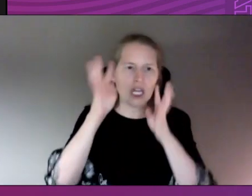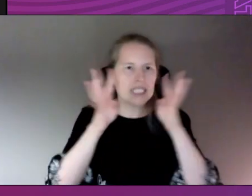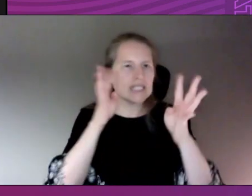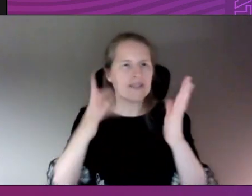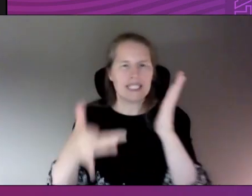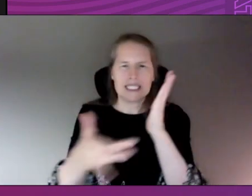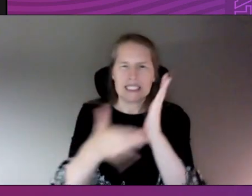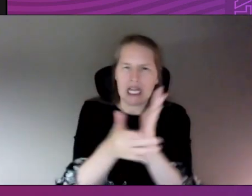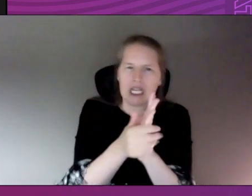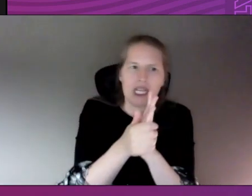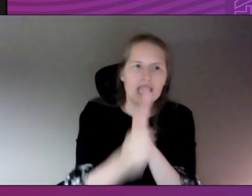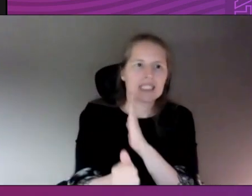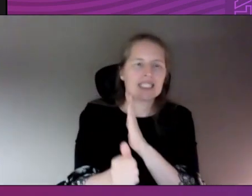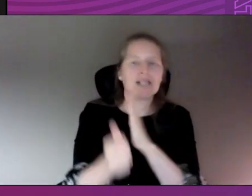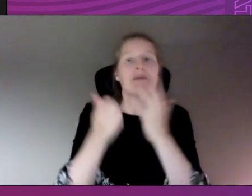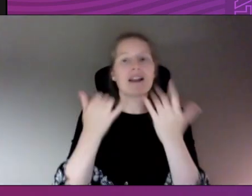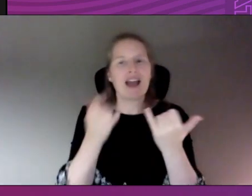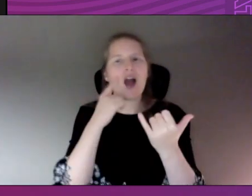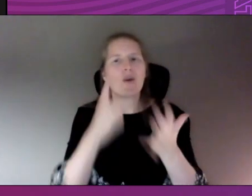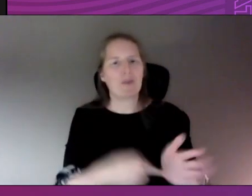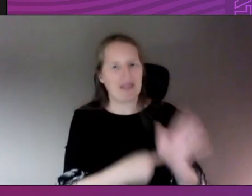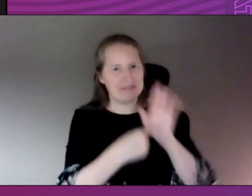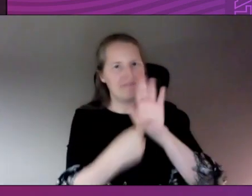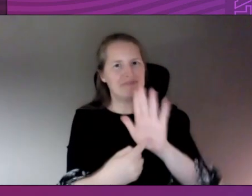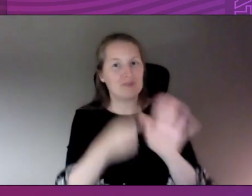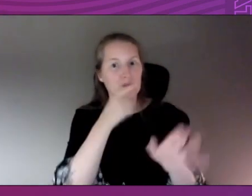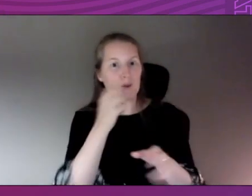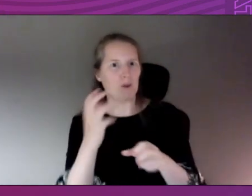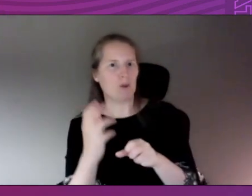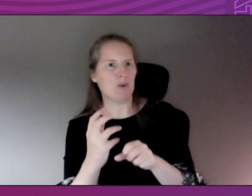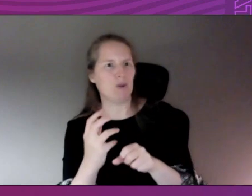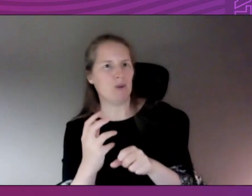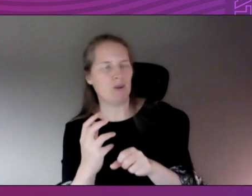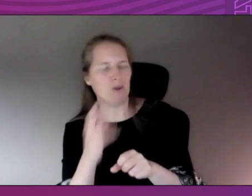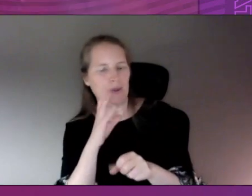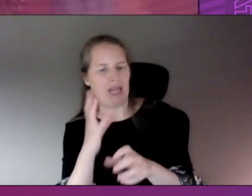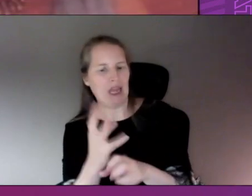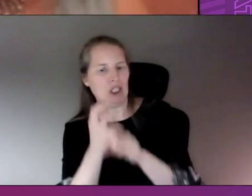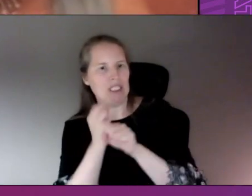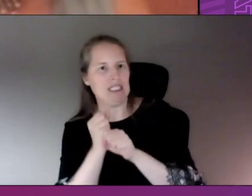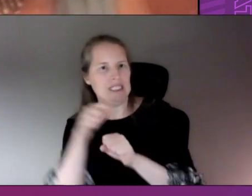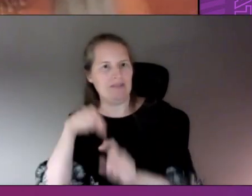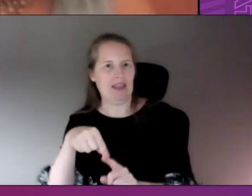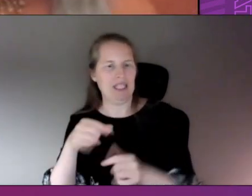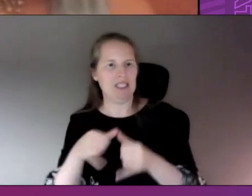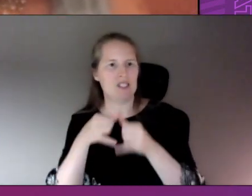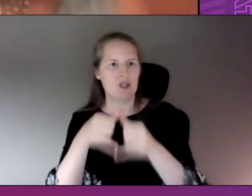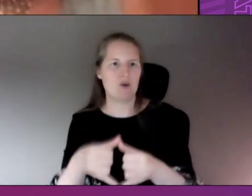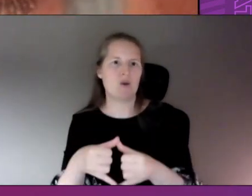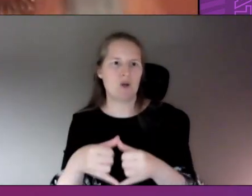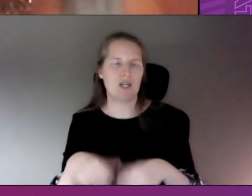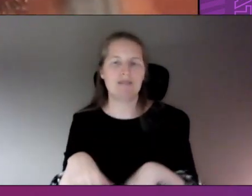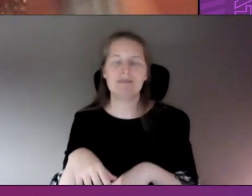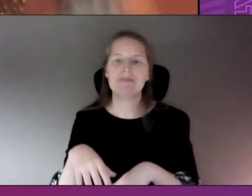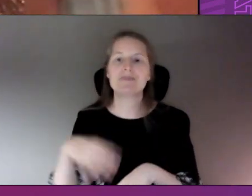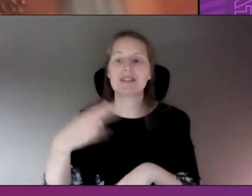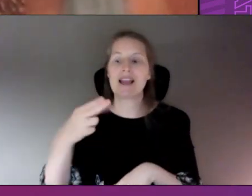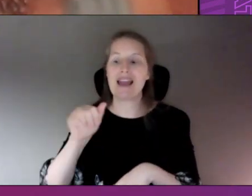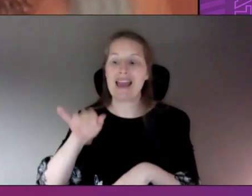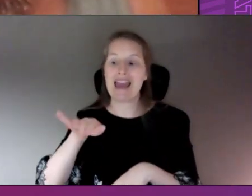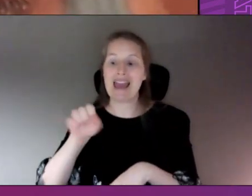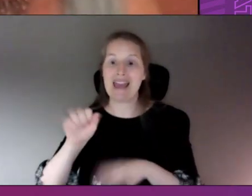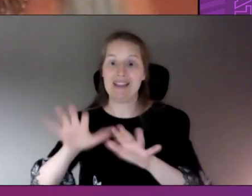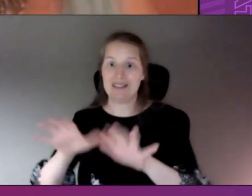this year. It's now time to reveal who is the recipient of the 2020 award. And the recipients